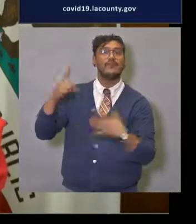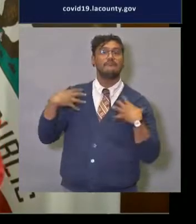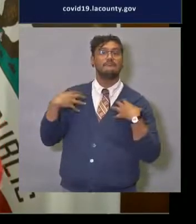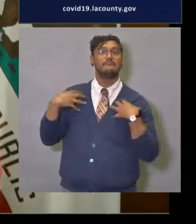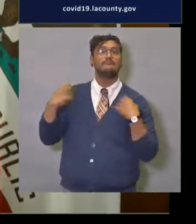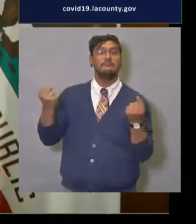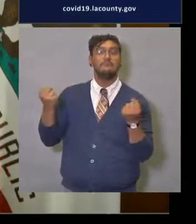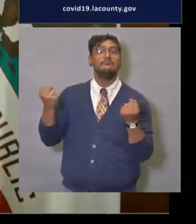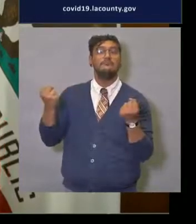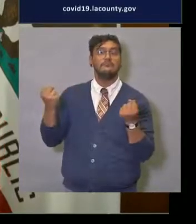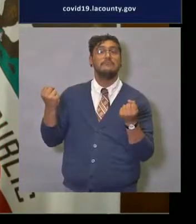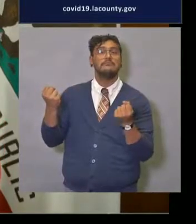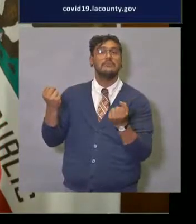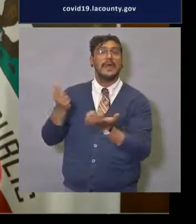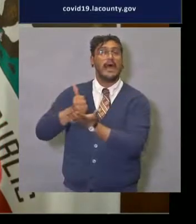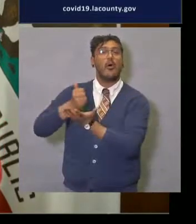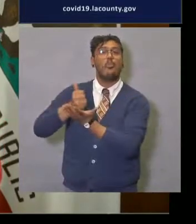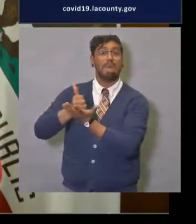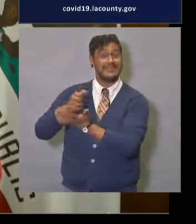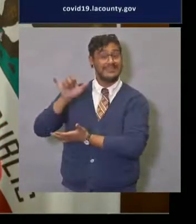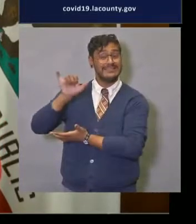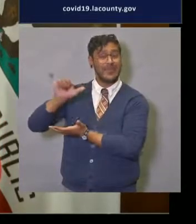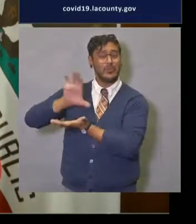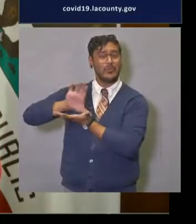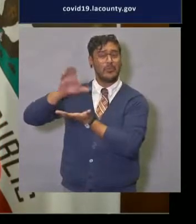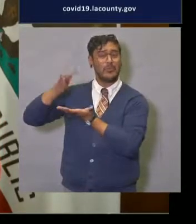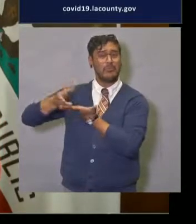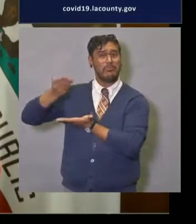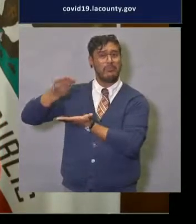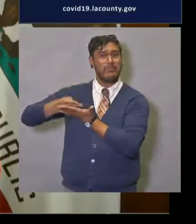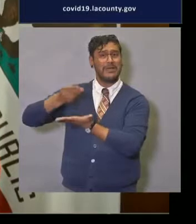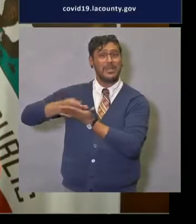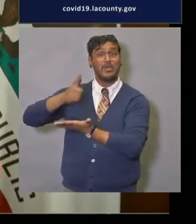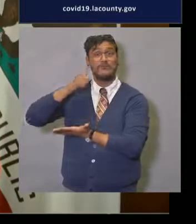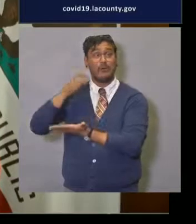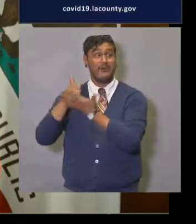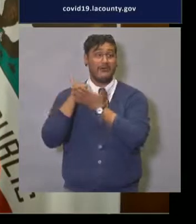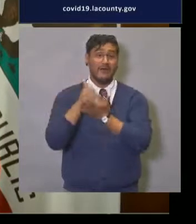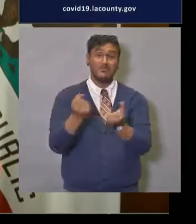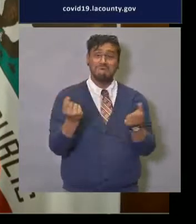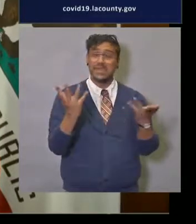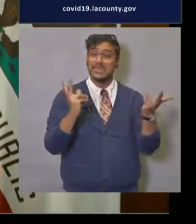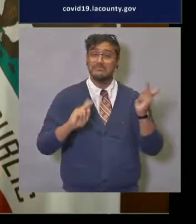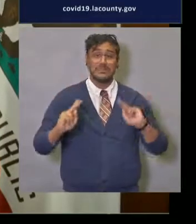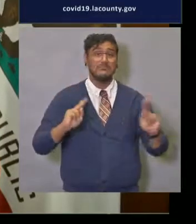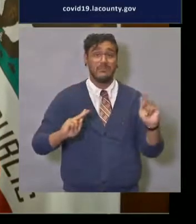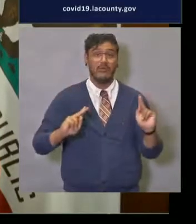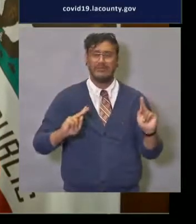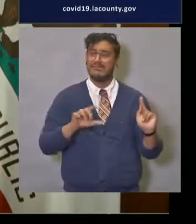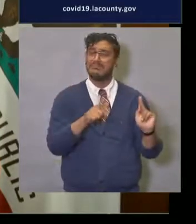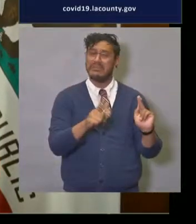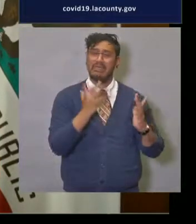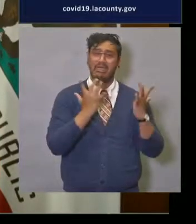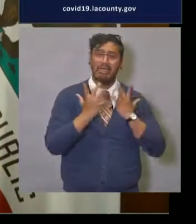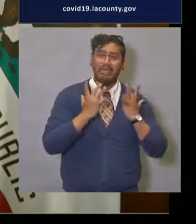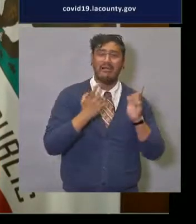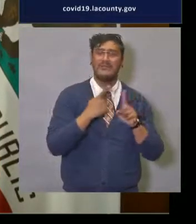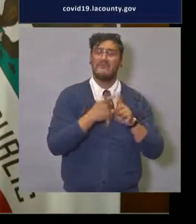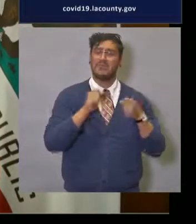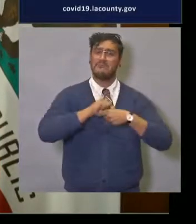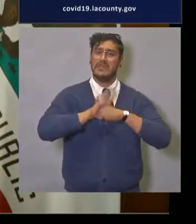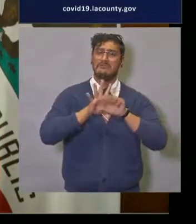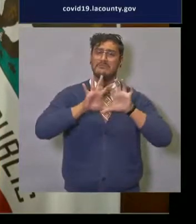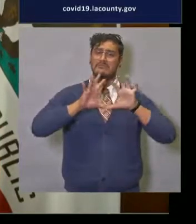known, which includes significant funding to address so many urgent needs brought on by the pandemic in communities across